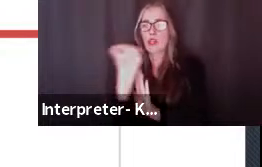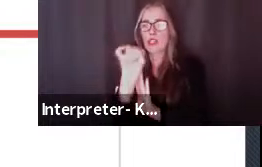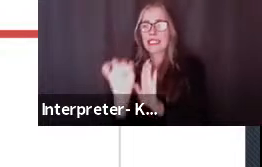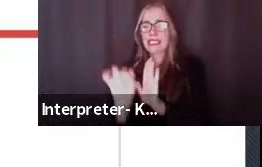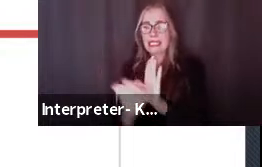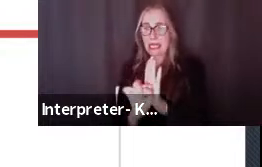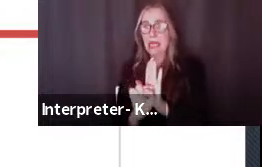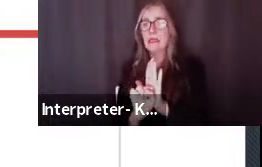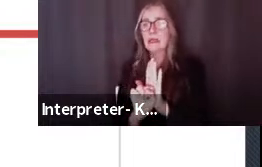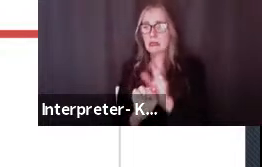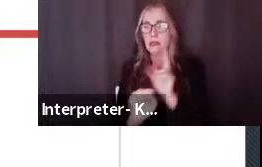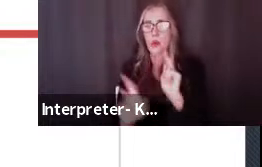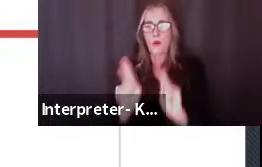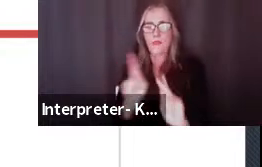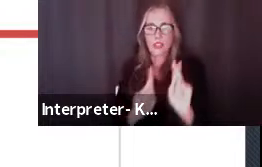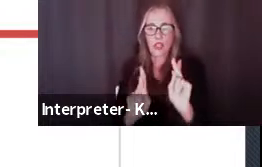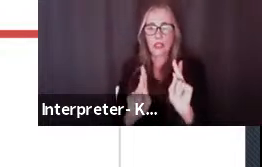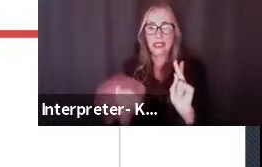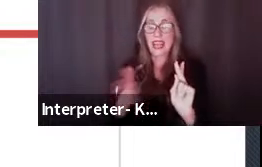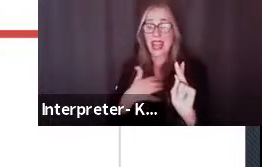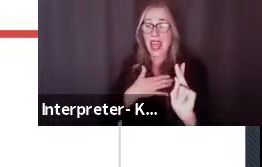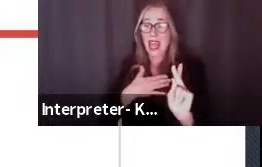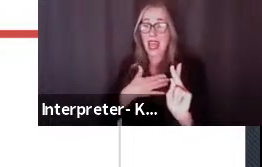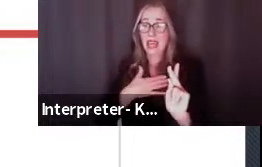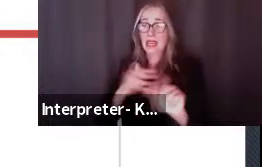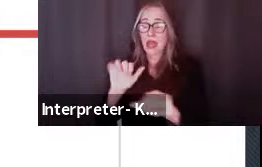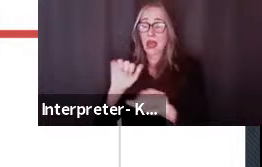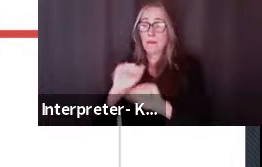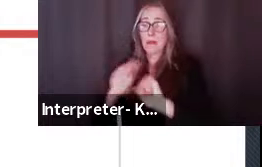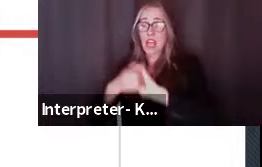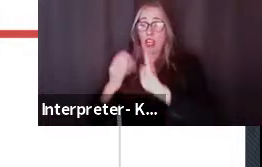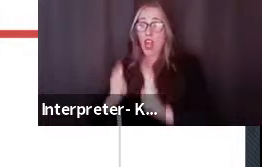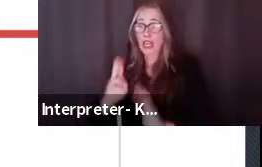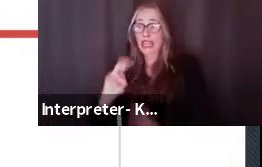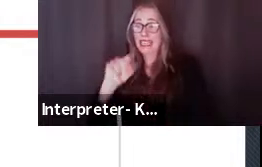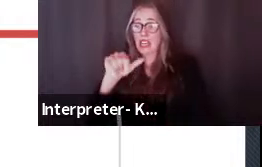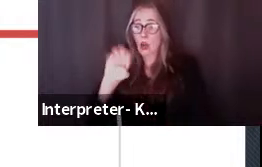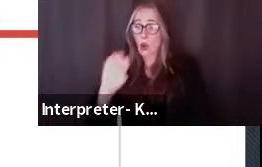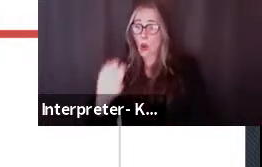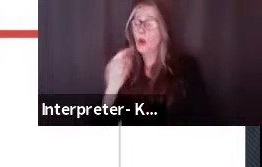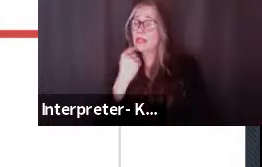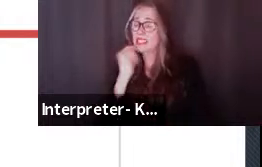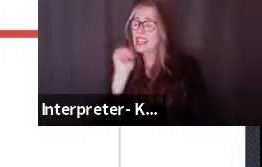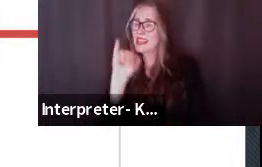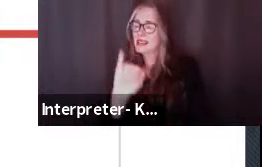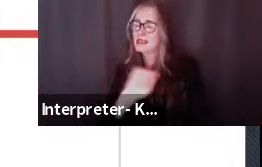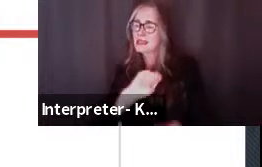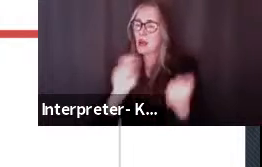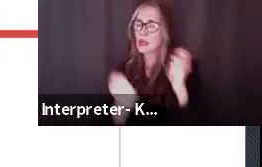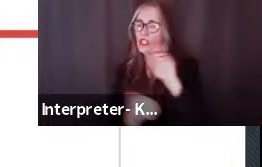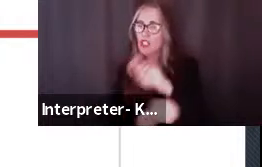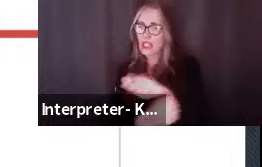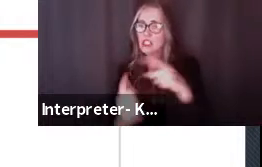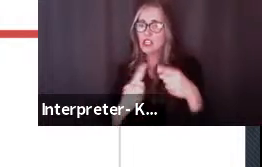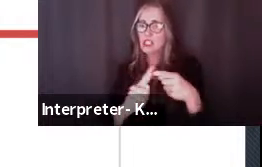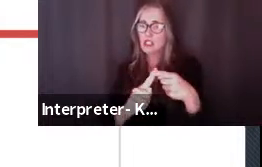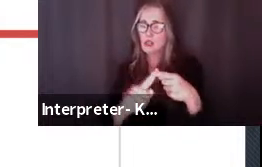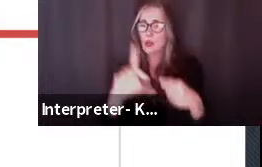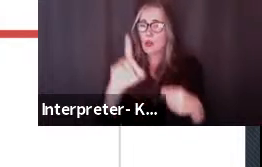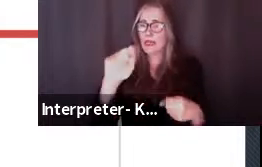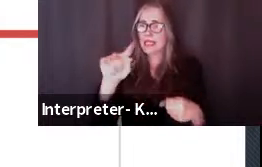and my colleague nicole will talk a bit more about how we turn these archives into data sets in a bit